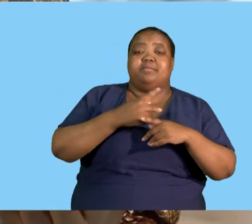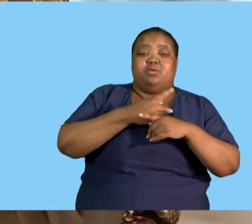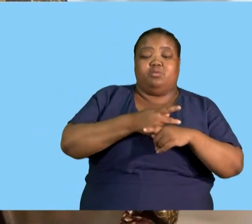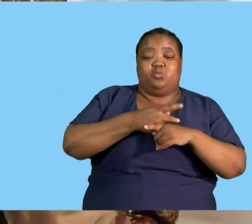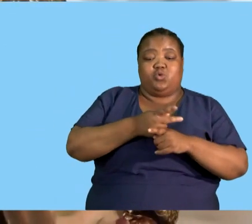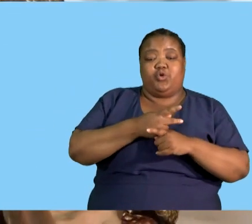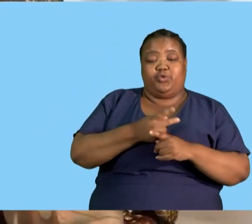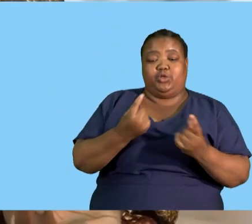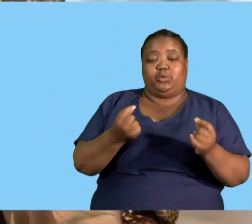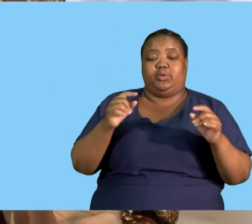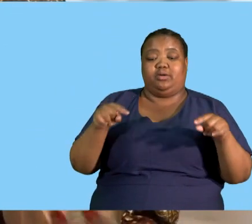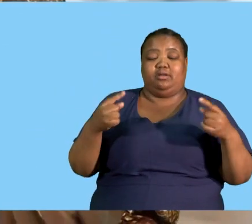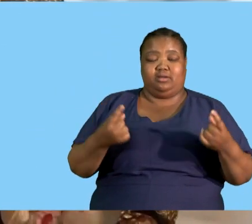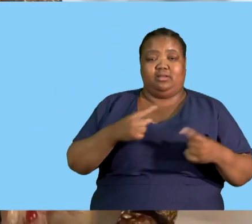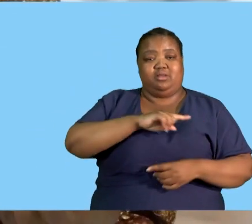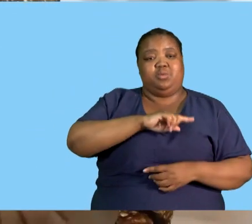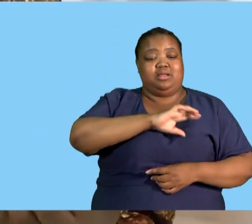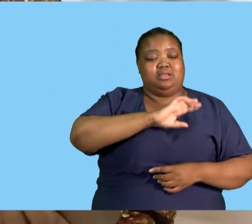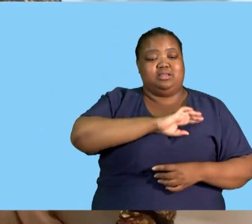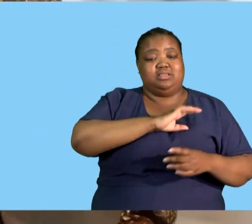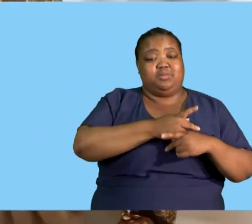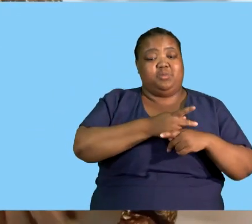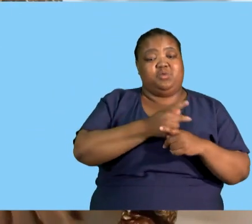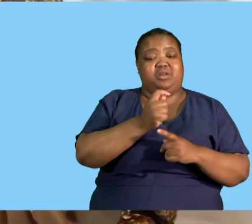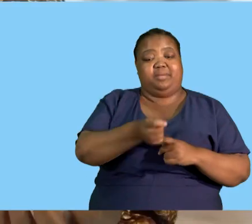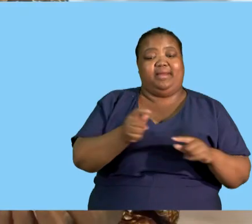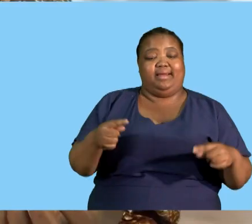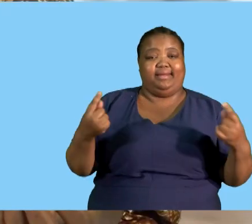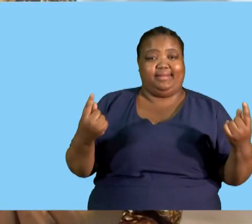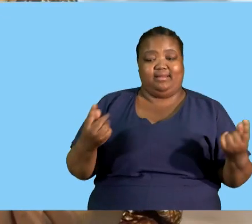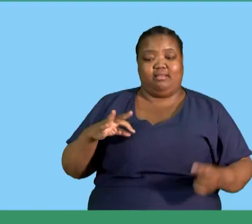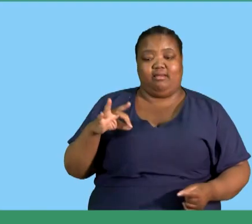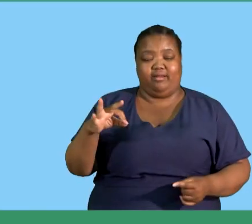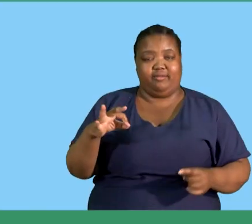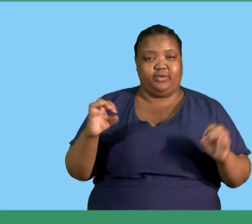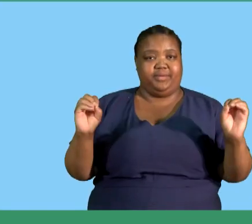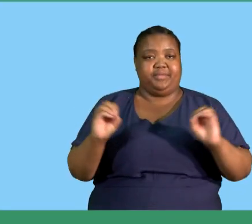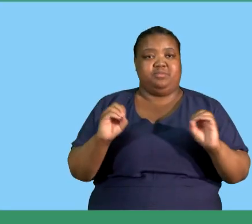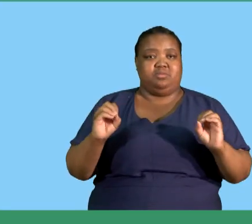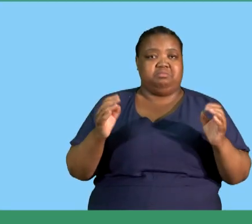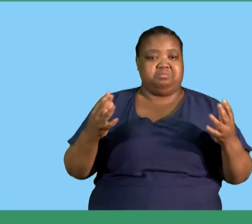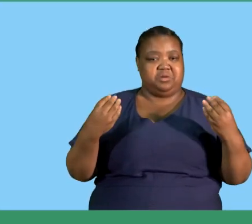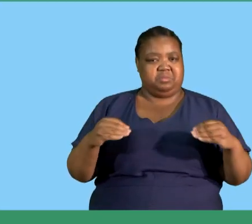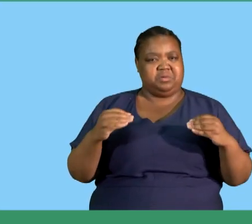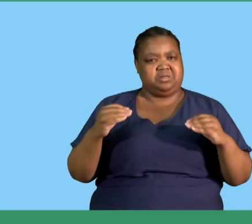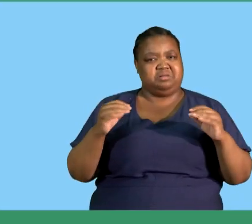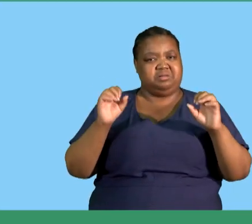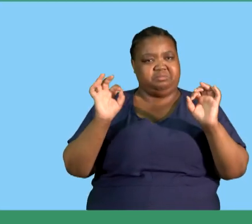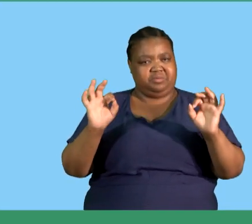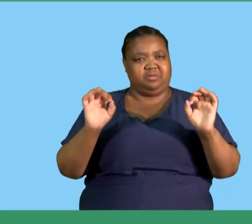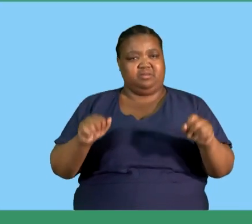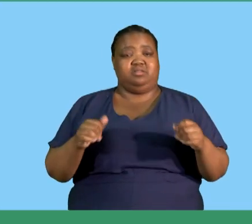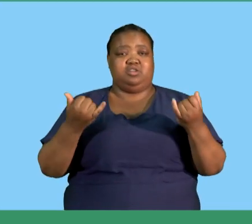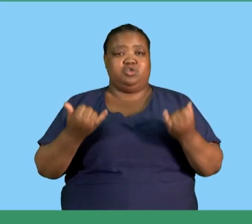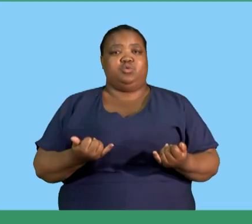the customers cannot afford the prices. So rather, let us decrease our profit margins, but hopefully it makes business sense. So you